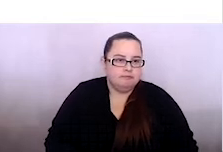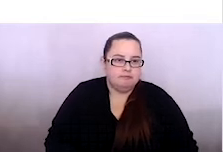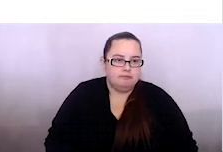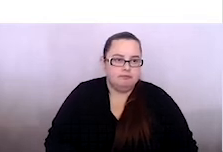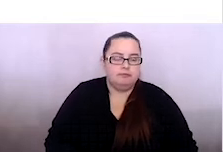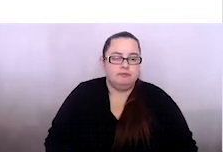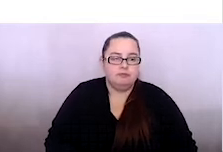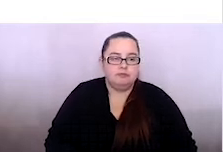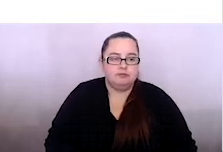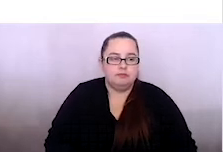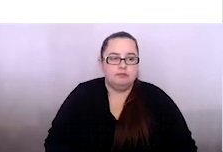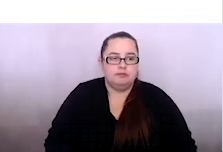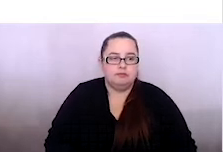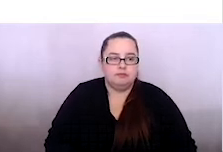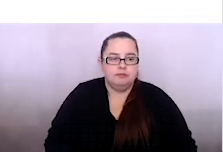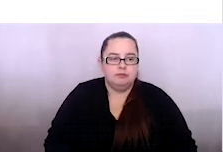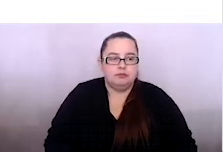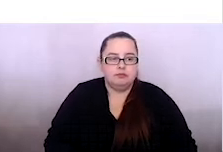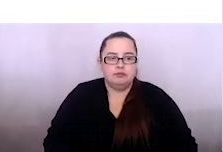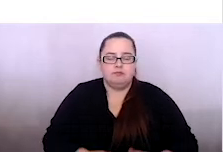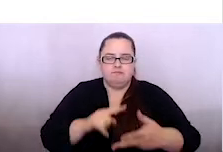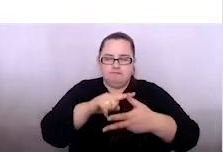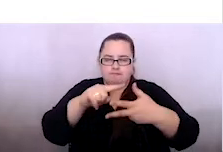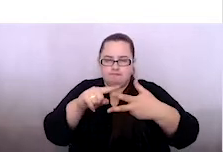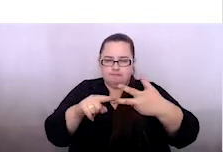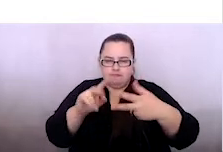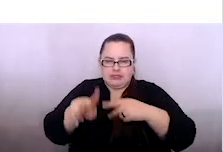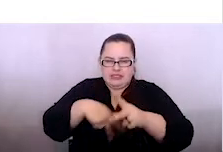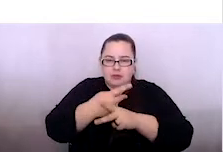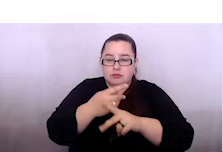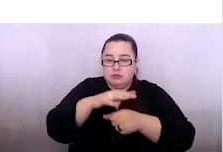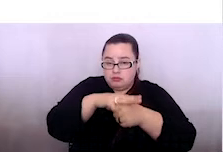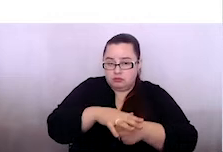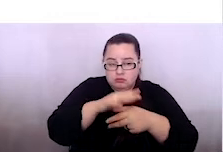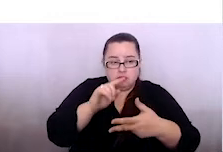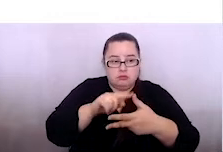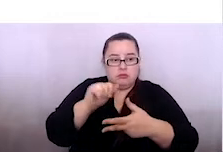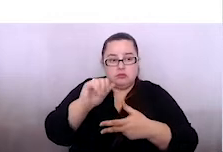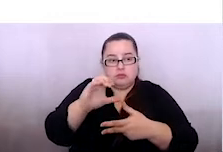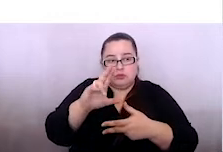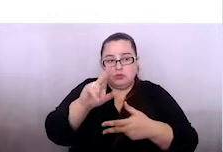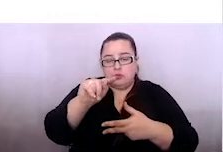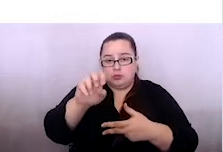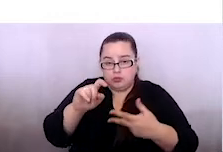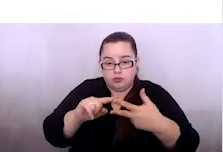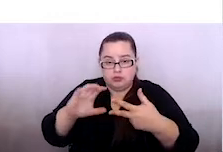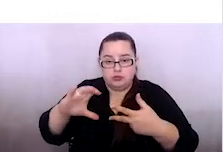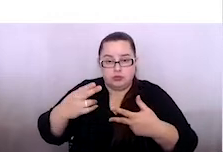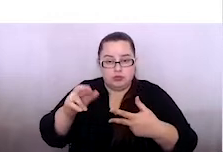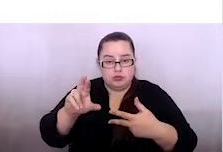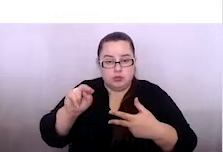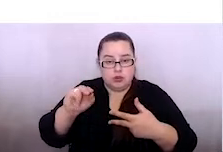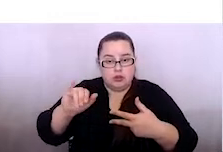So there are three types of stress, as we may know, which are acute, chronic, and traumatic.